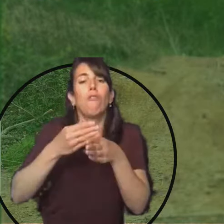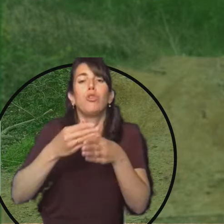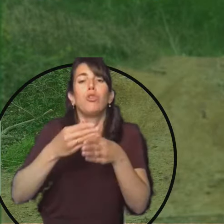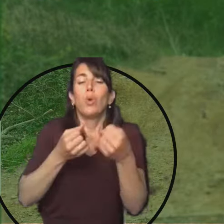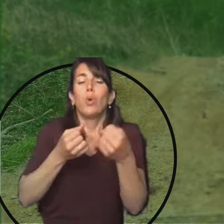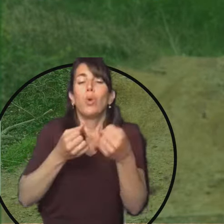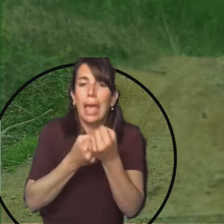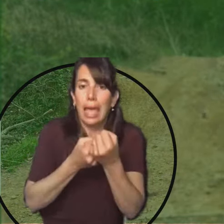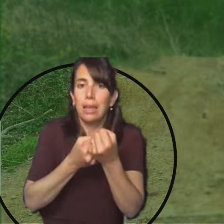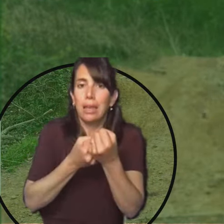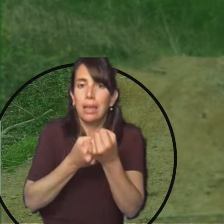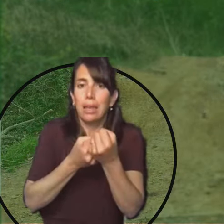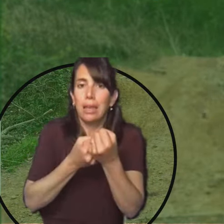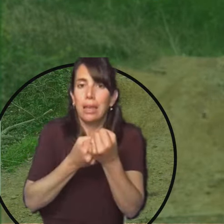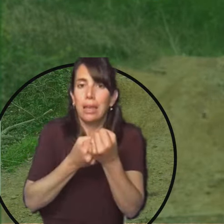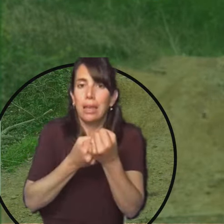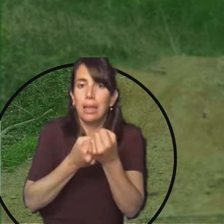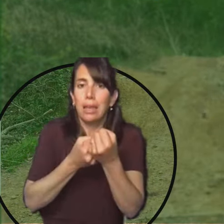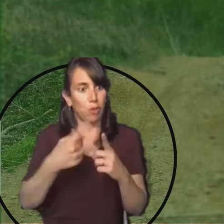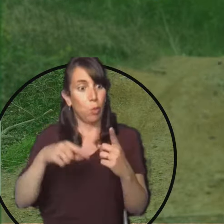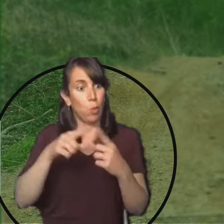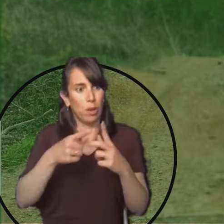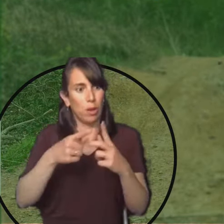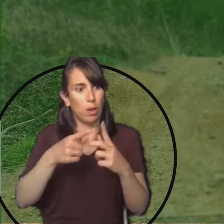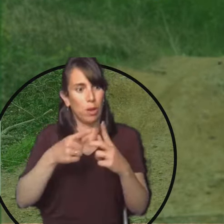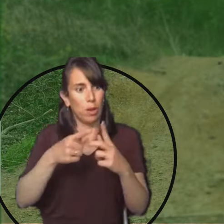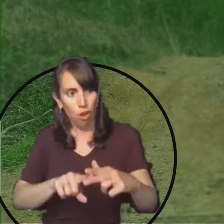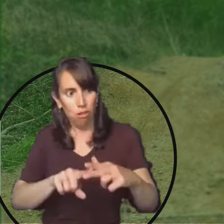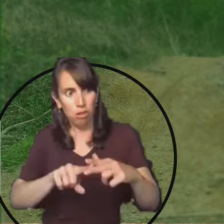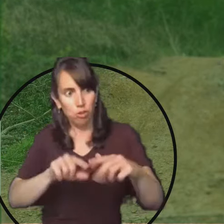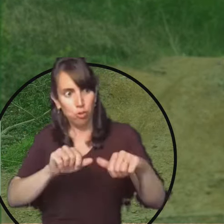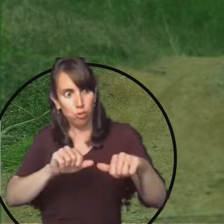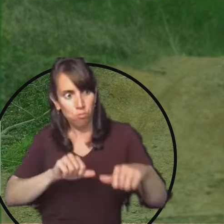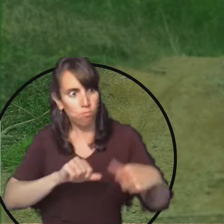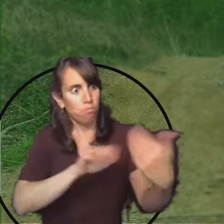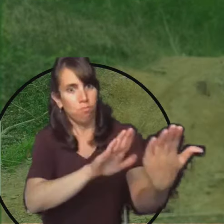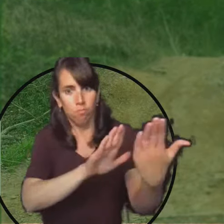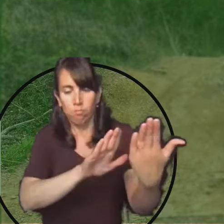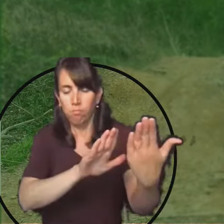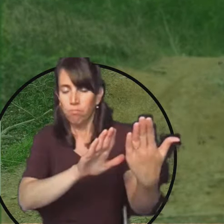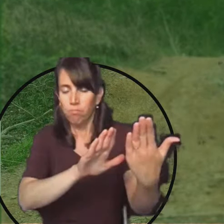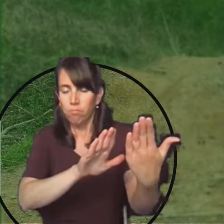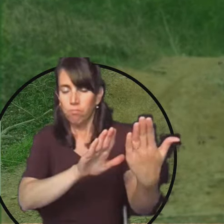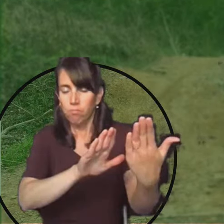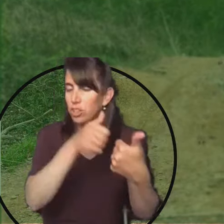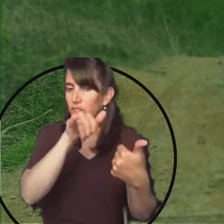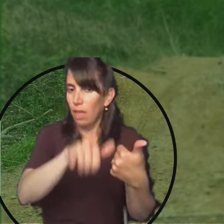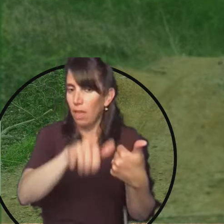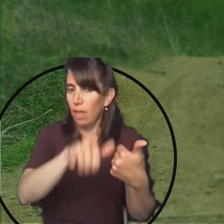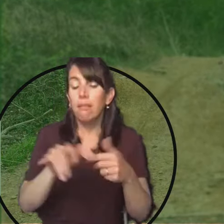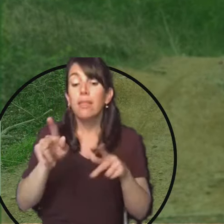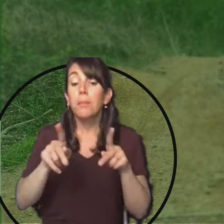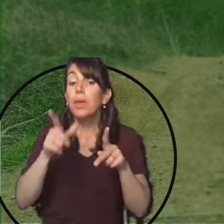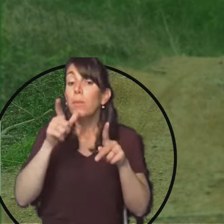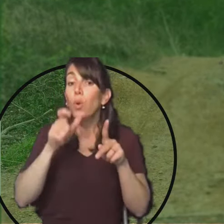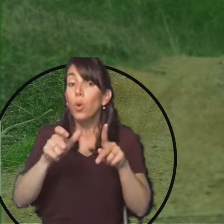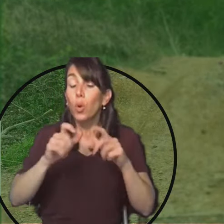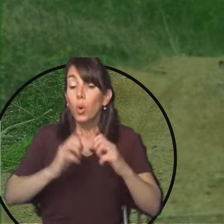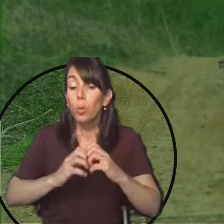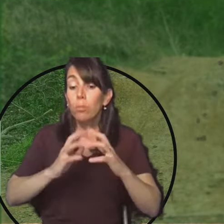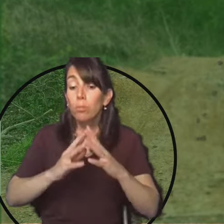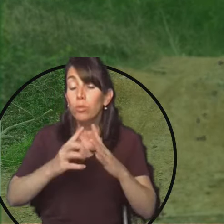work against Cop City. For instance, the folks who are responsible for starting the